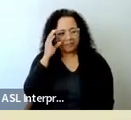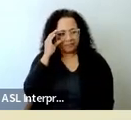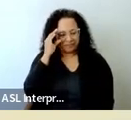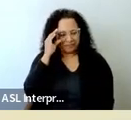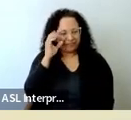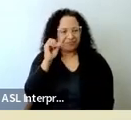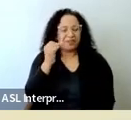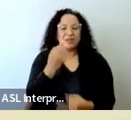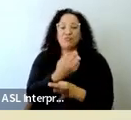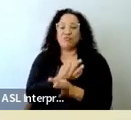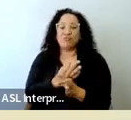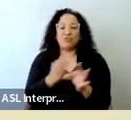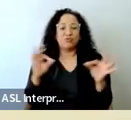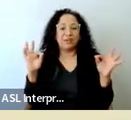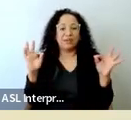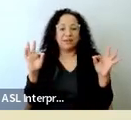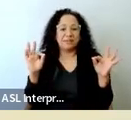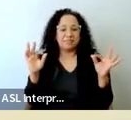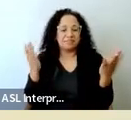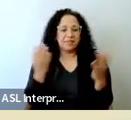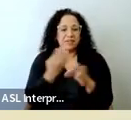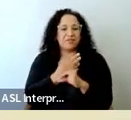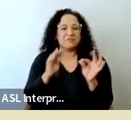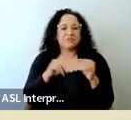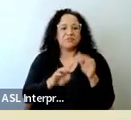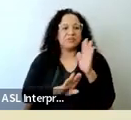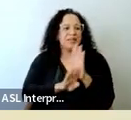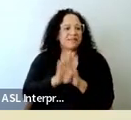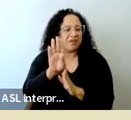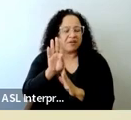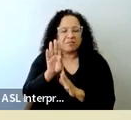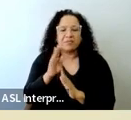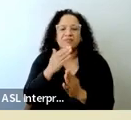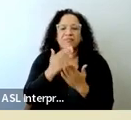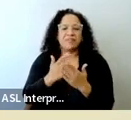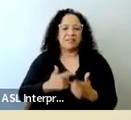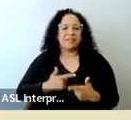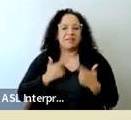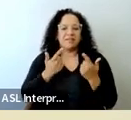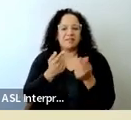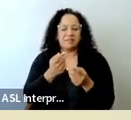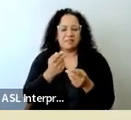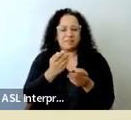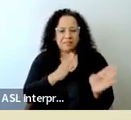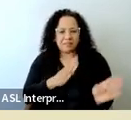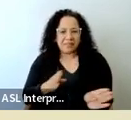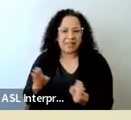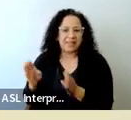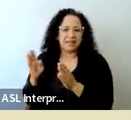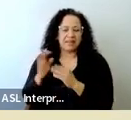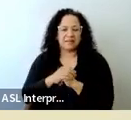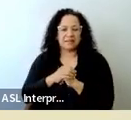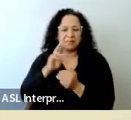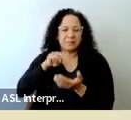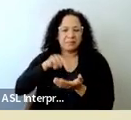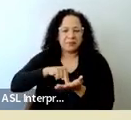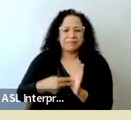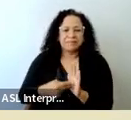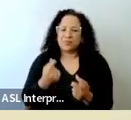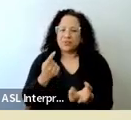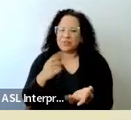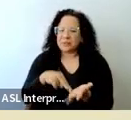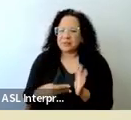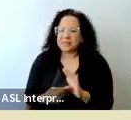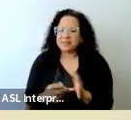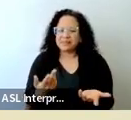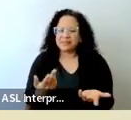So freedom, really the freedom to develop a meaningful life plan. Right? What's a meaningful life plan? Well, that's